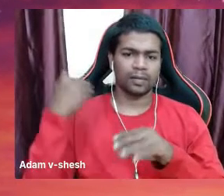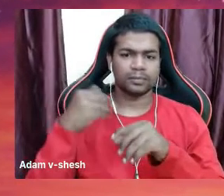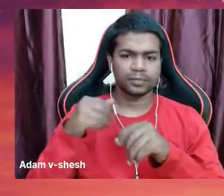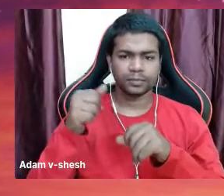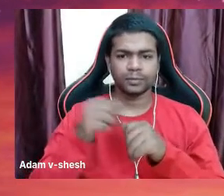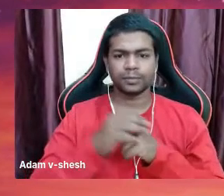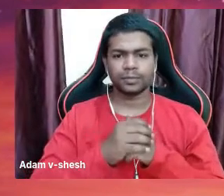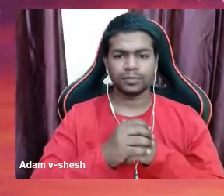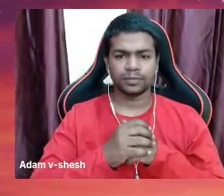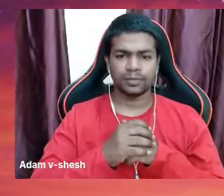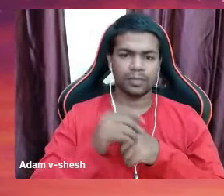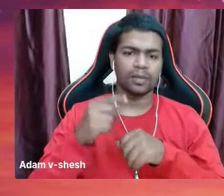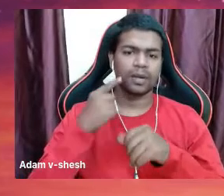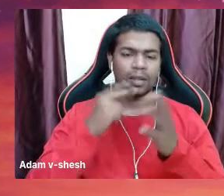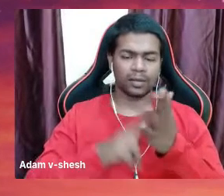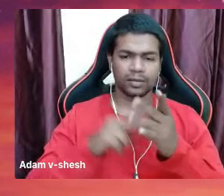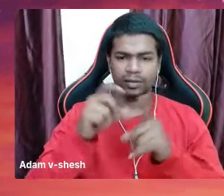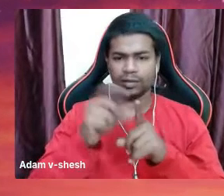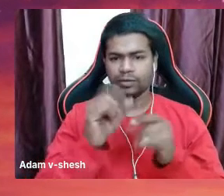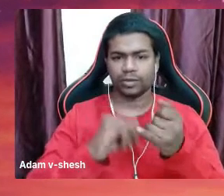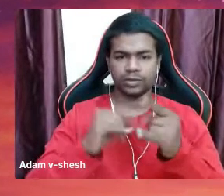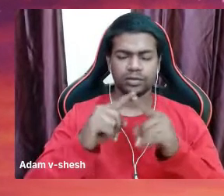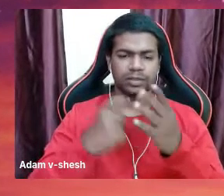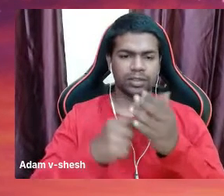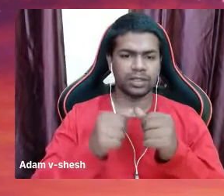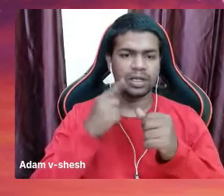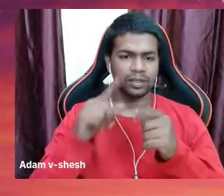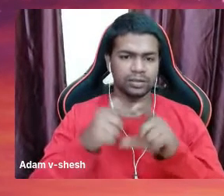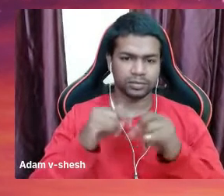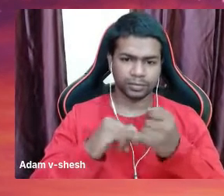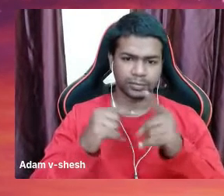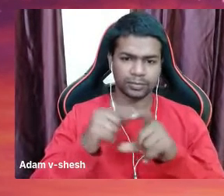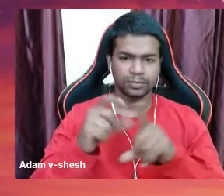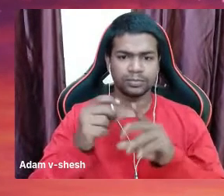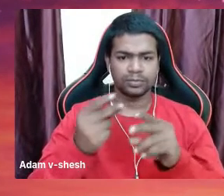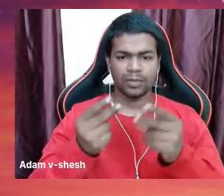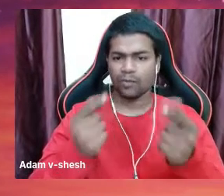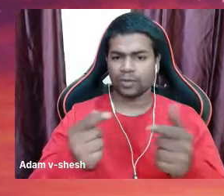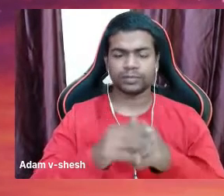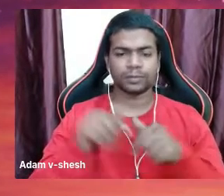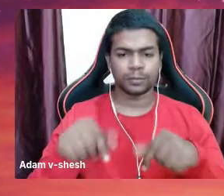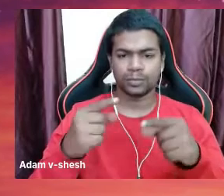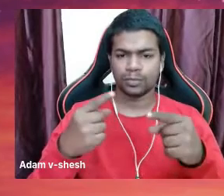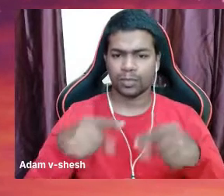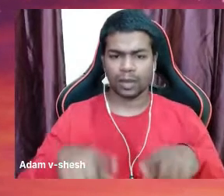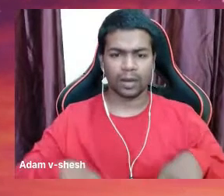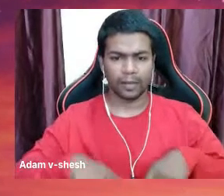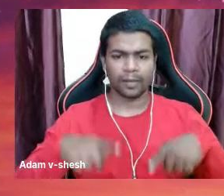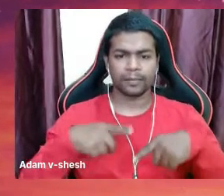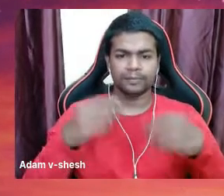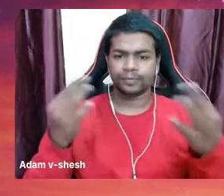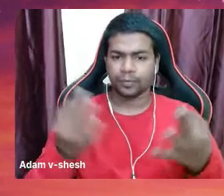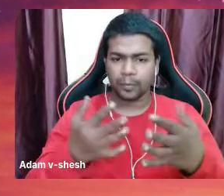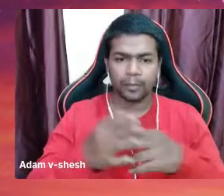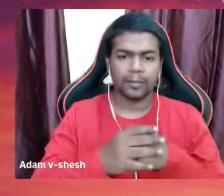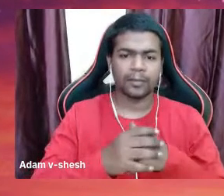that industrialized early and industrialized fast. And if today that is correct, if today we are living in a new era, a